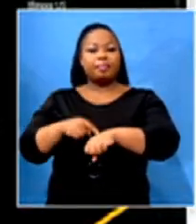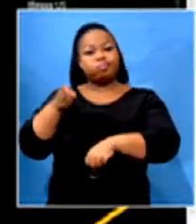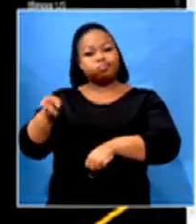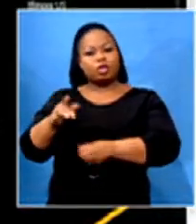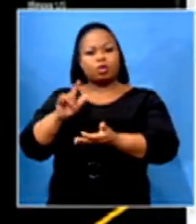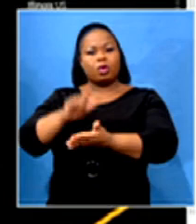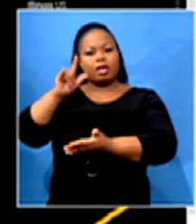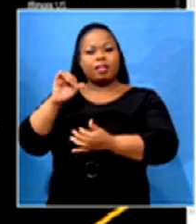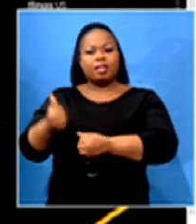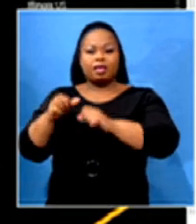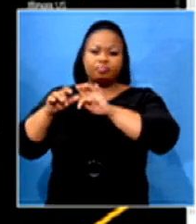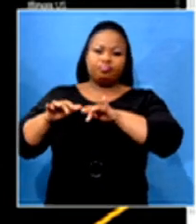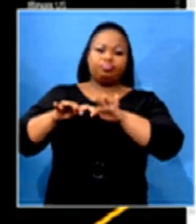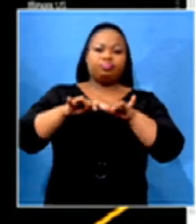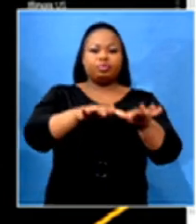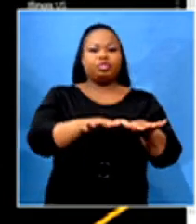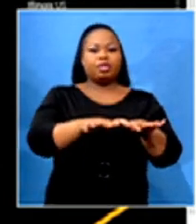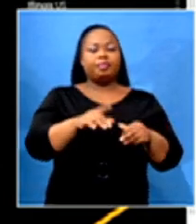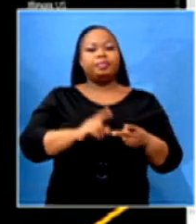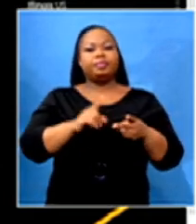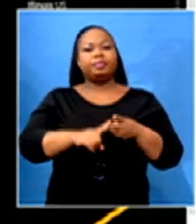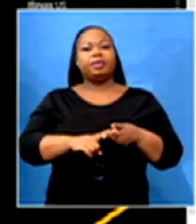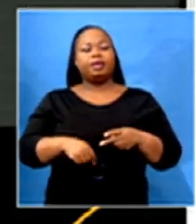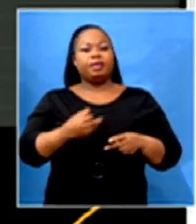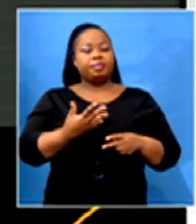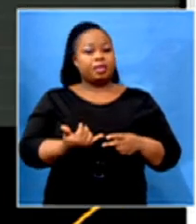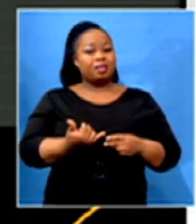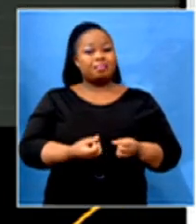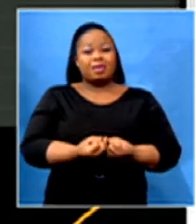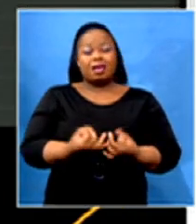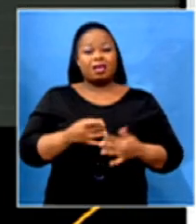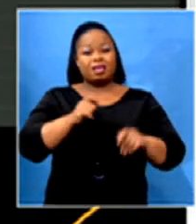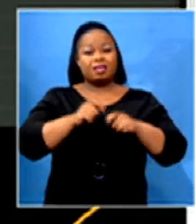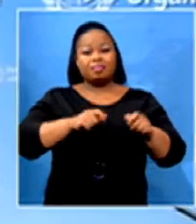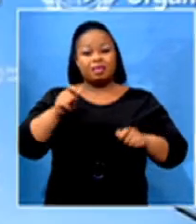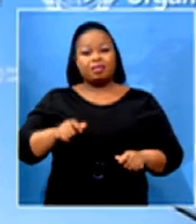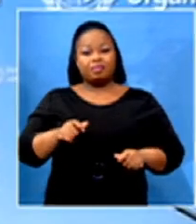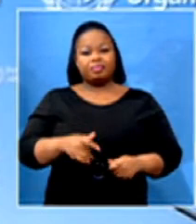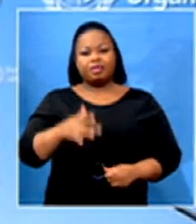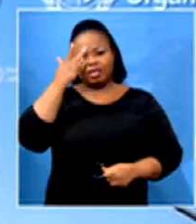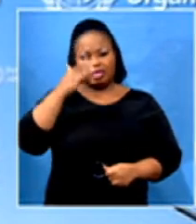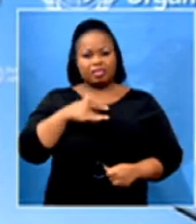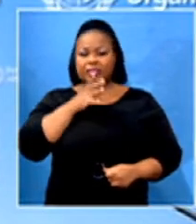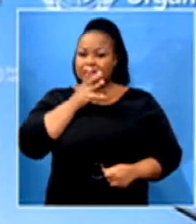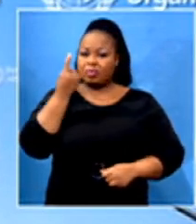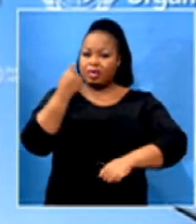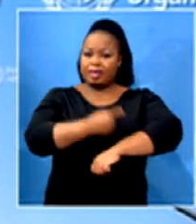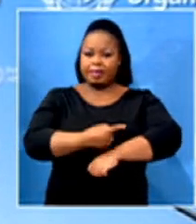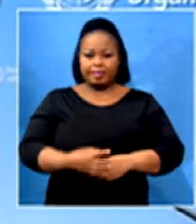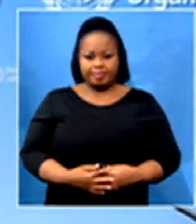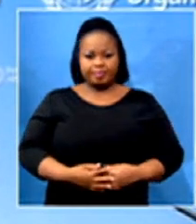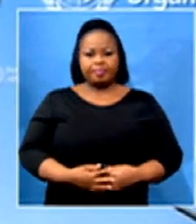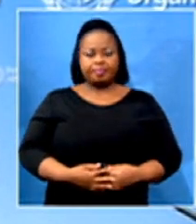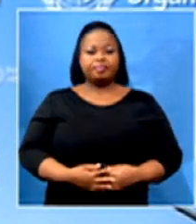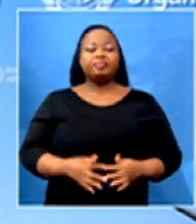around the world. Sunday saw the highest number of cases reported in one day. Certainly the numbers